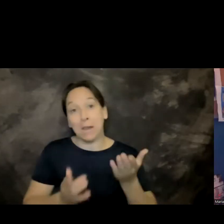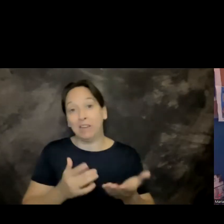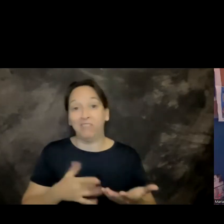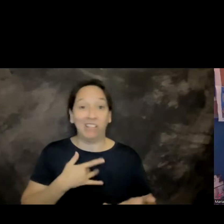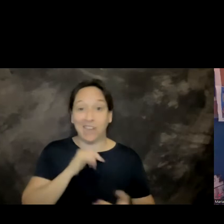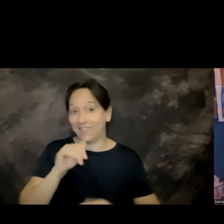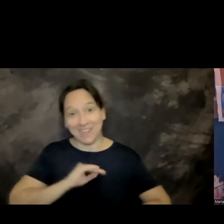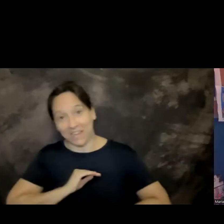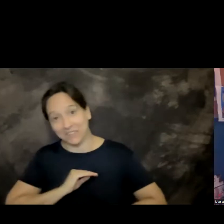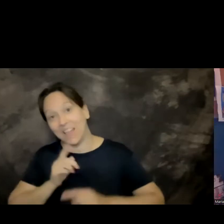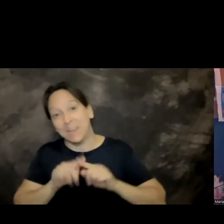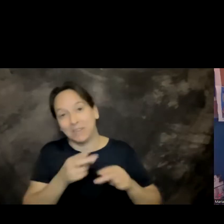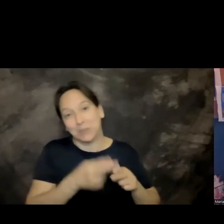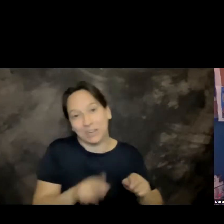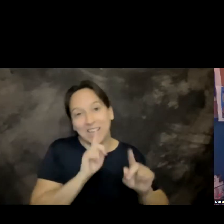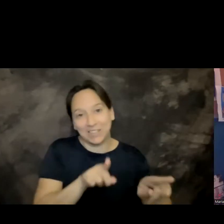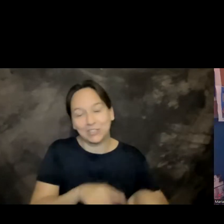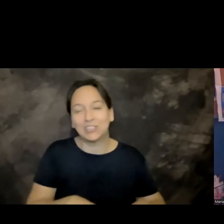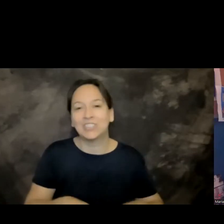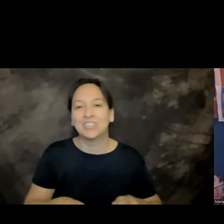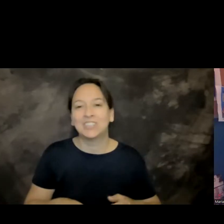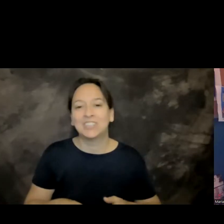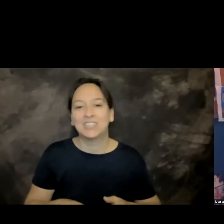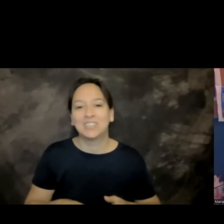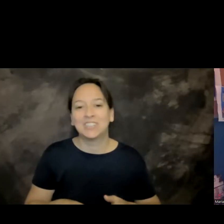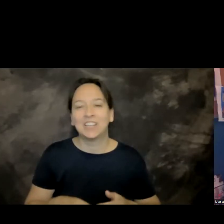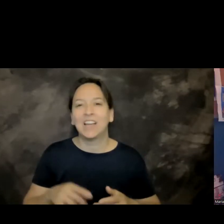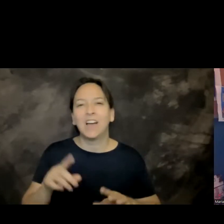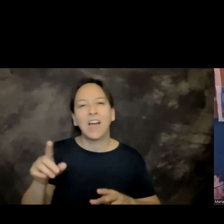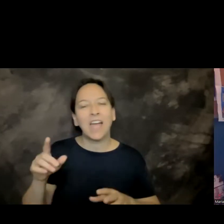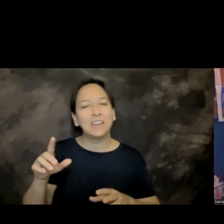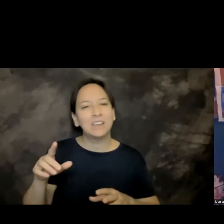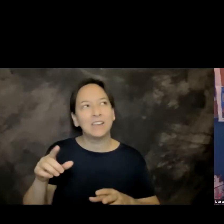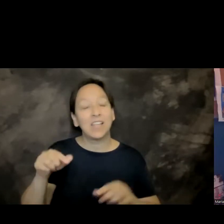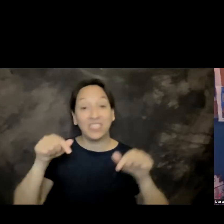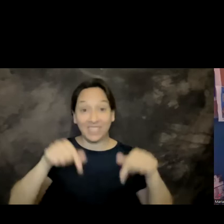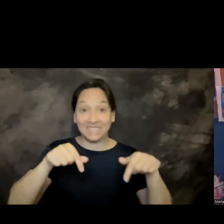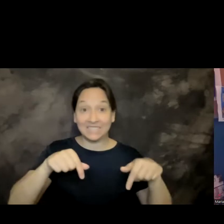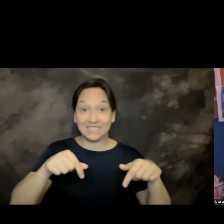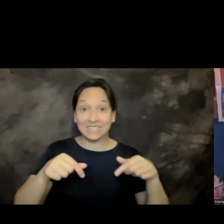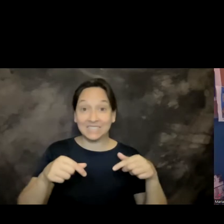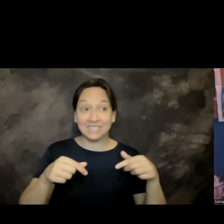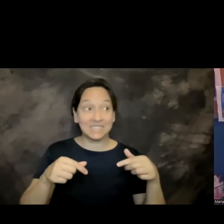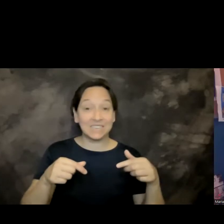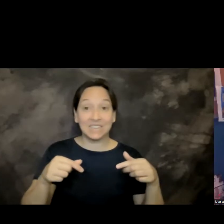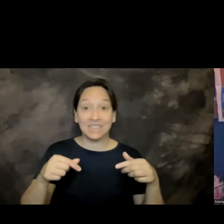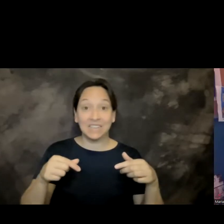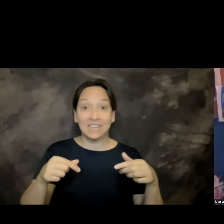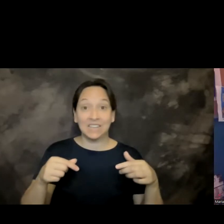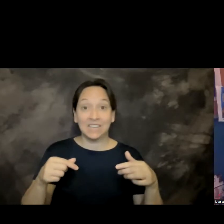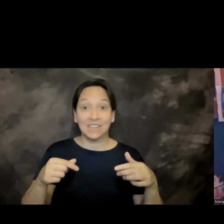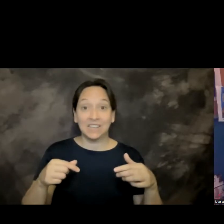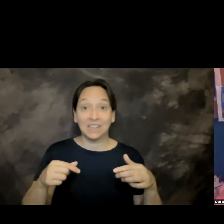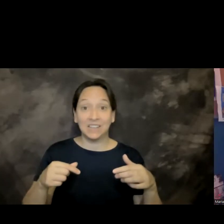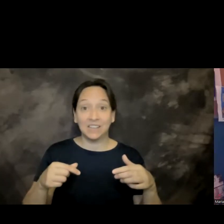we heard this question earlier today at another conversation around, will these different interventions have an impact